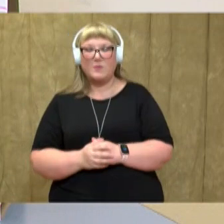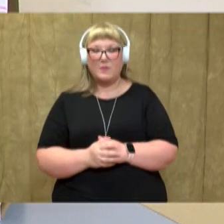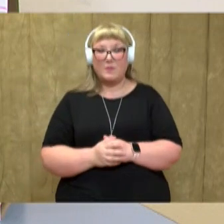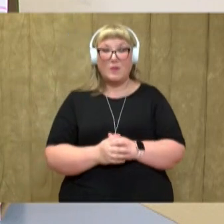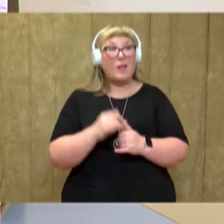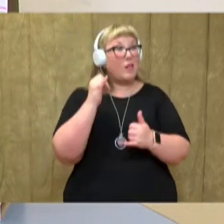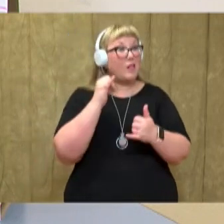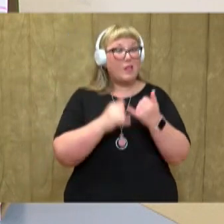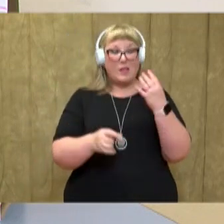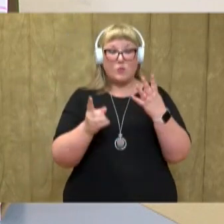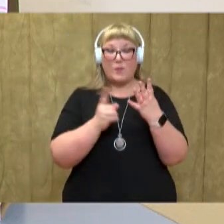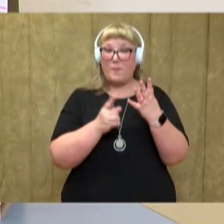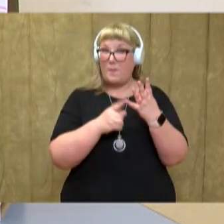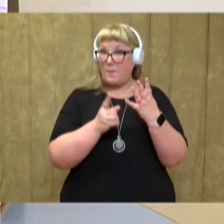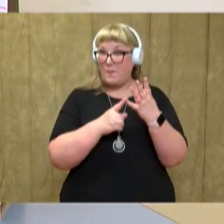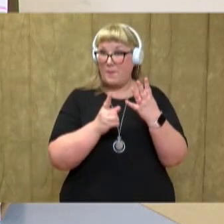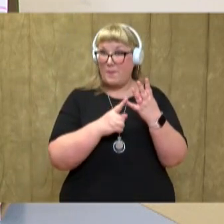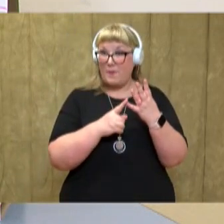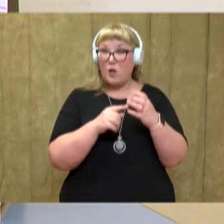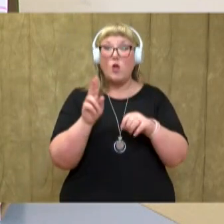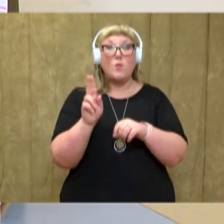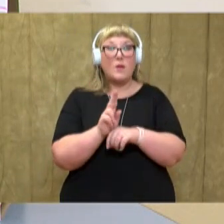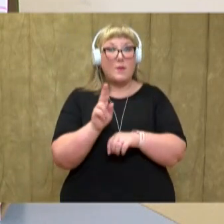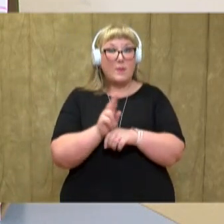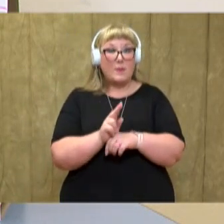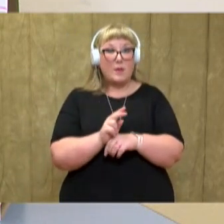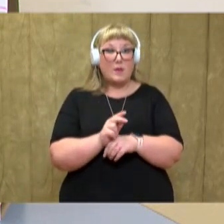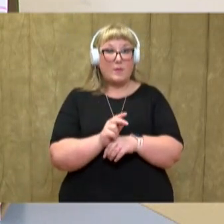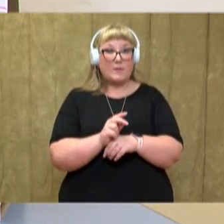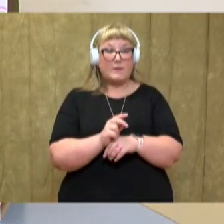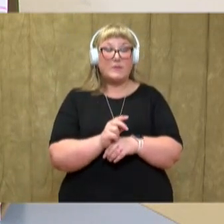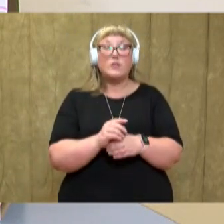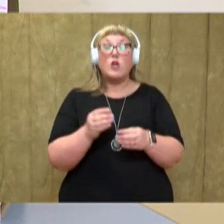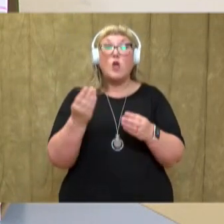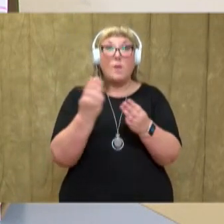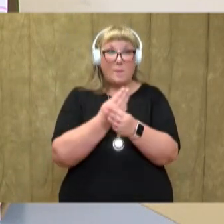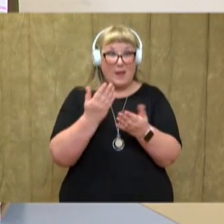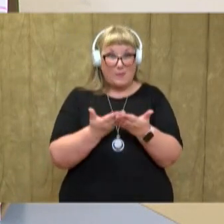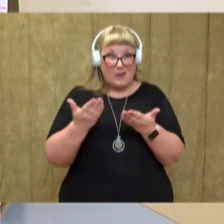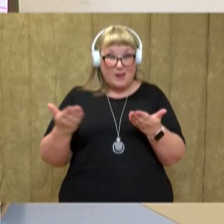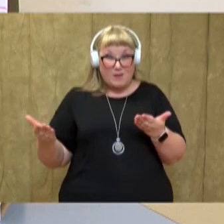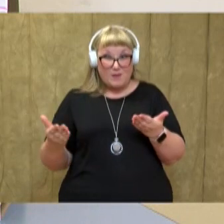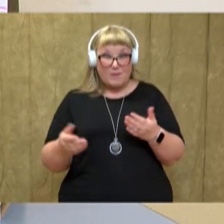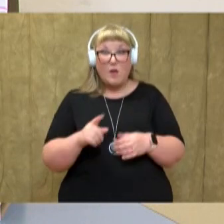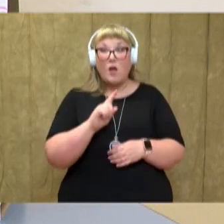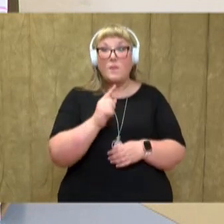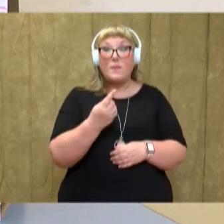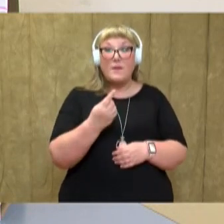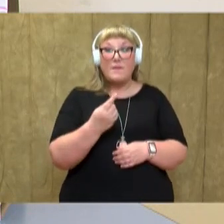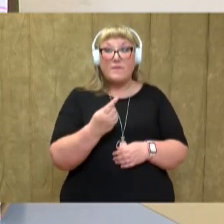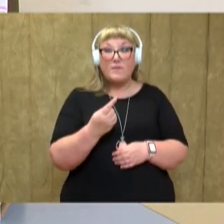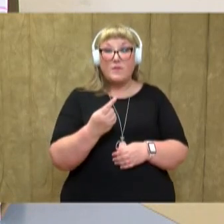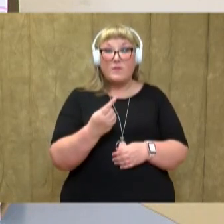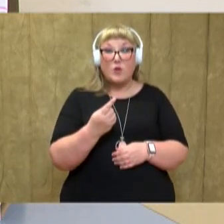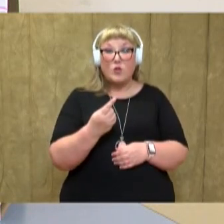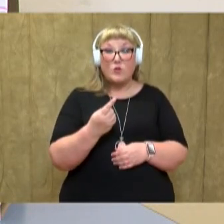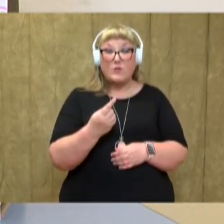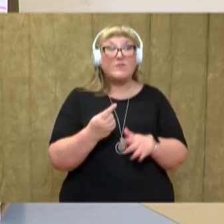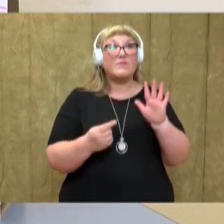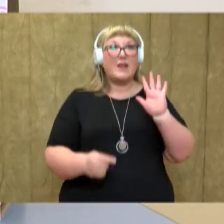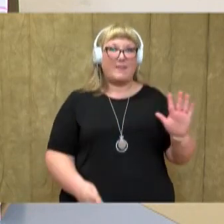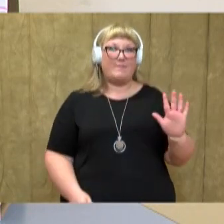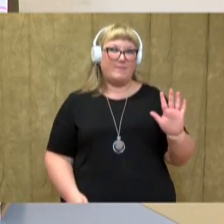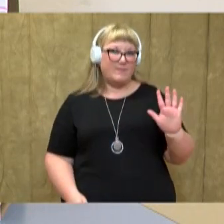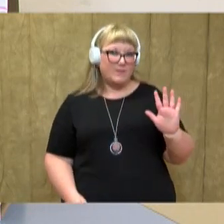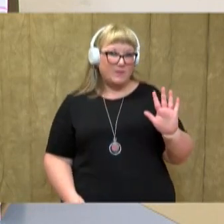our last strategy is using our math manipulatives. Our first number in our problem is